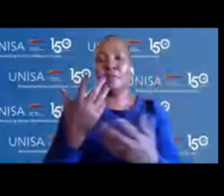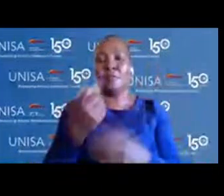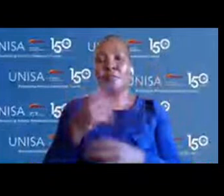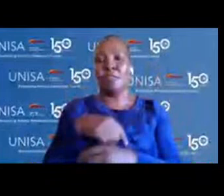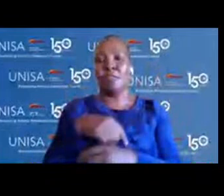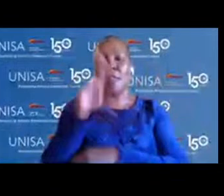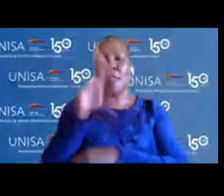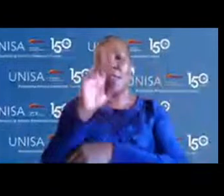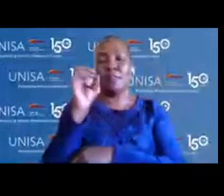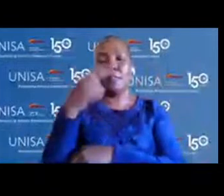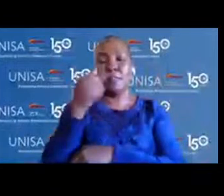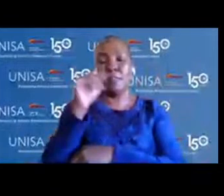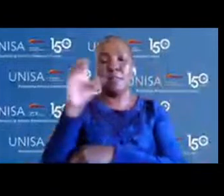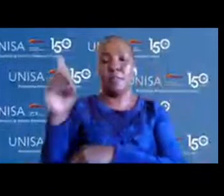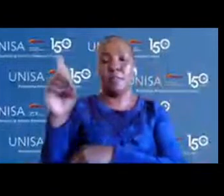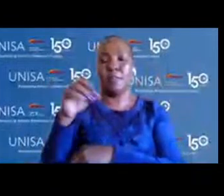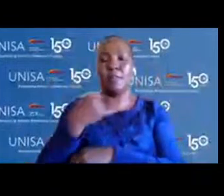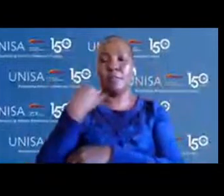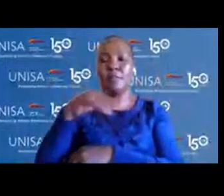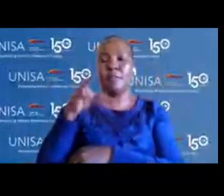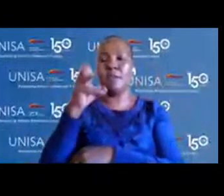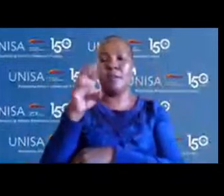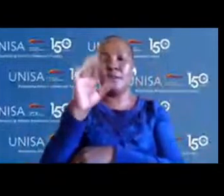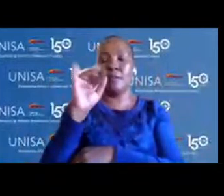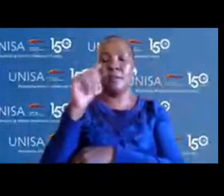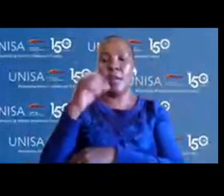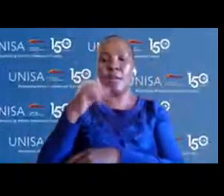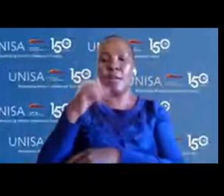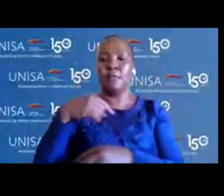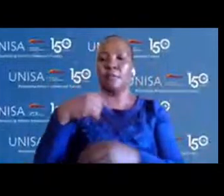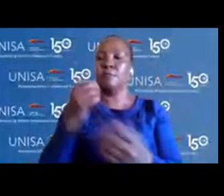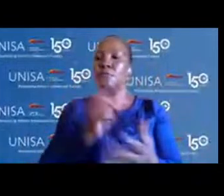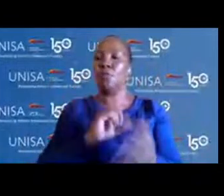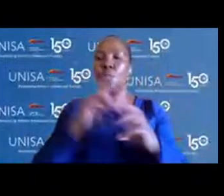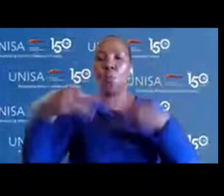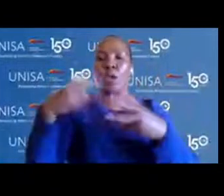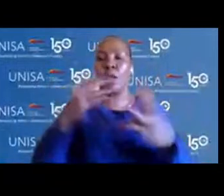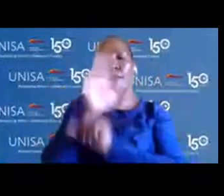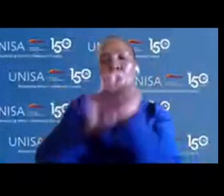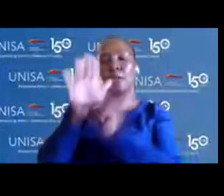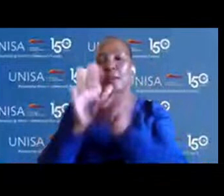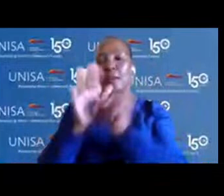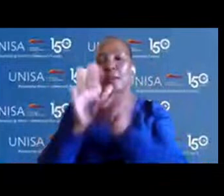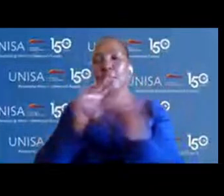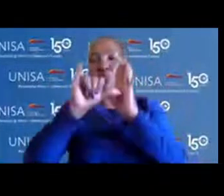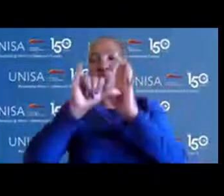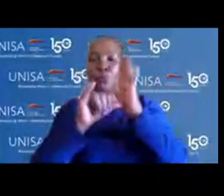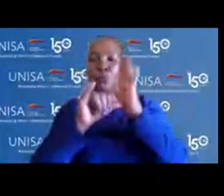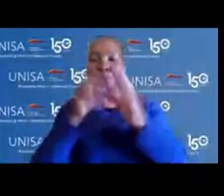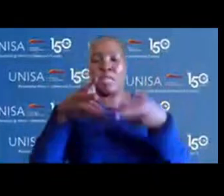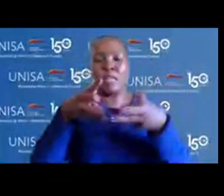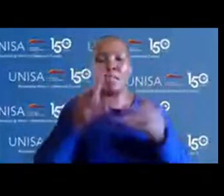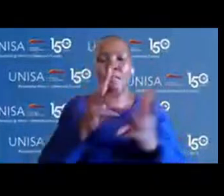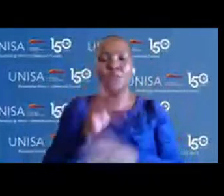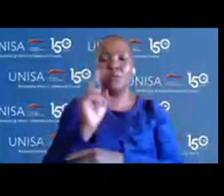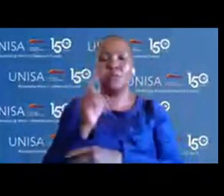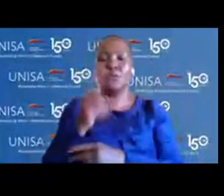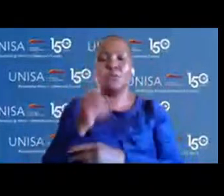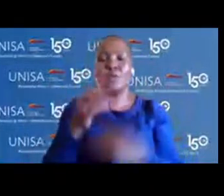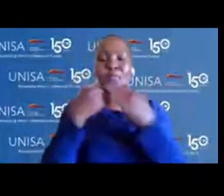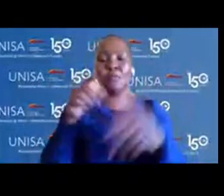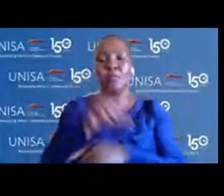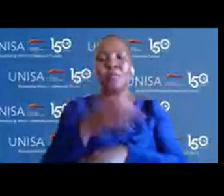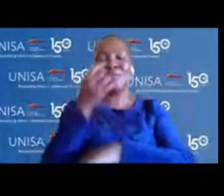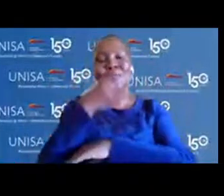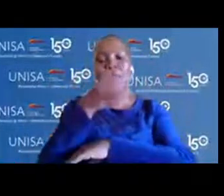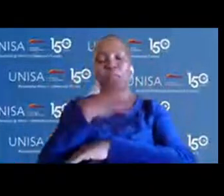Wright, who has been working in the background and streaming to both to the YouTube channel as well. Thank you, colleagues, for taking this Saturday and joining